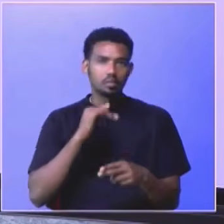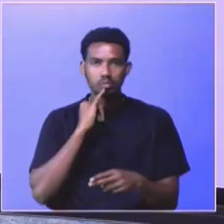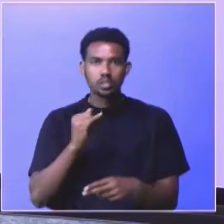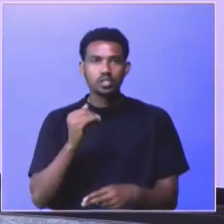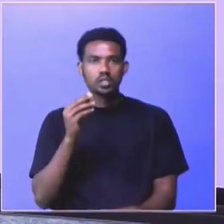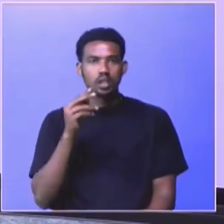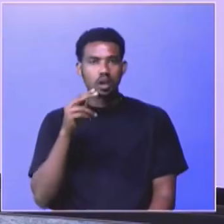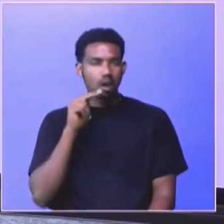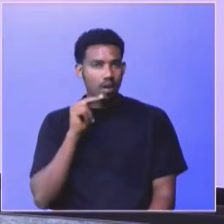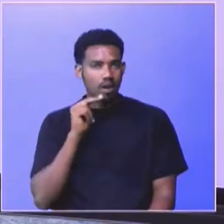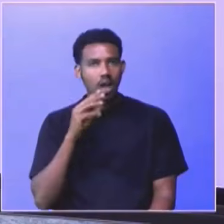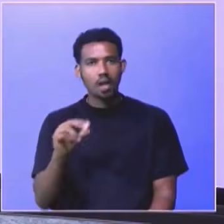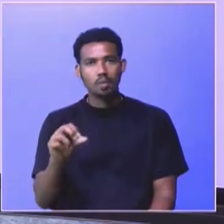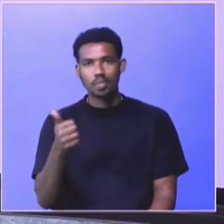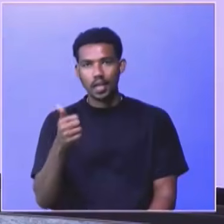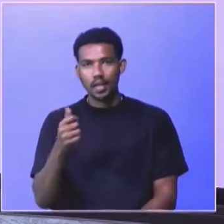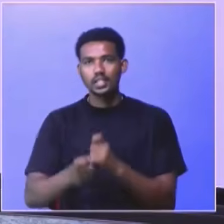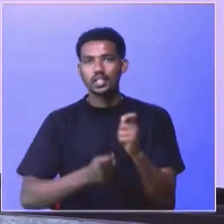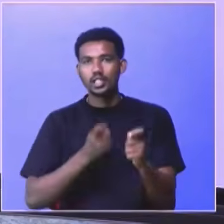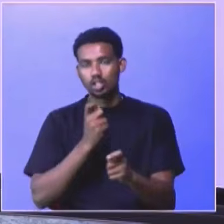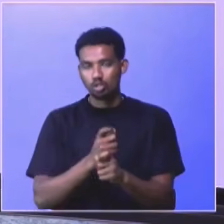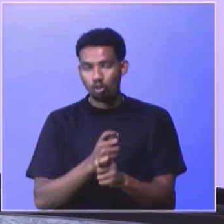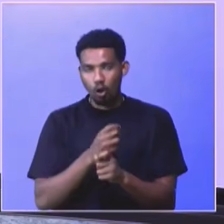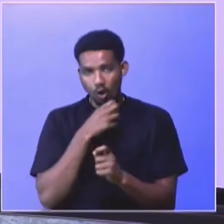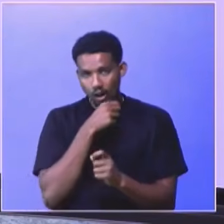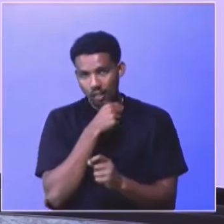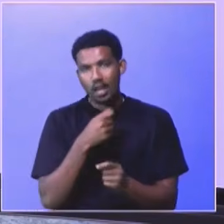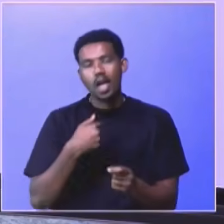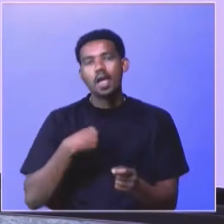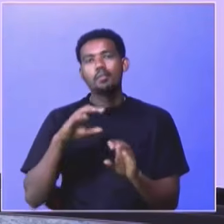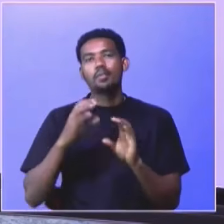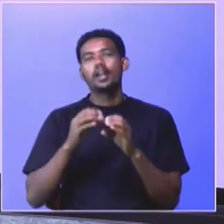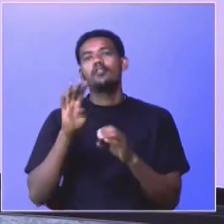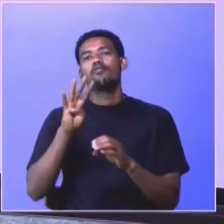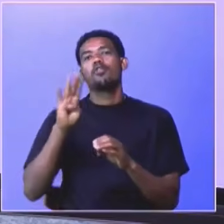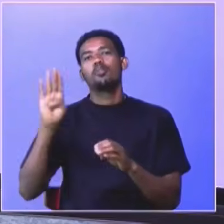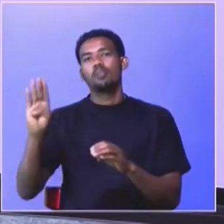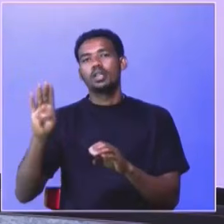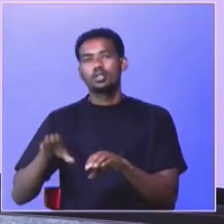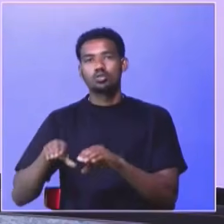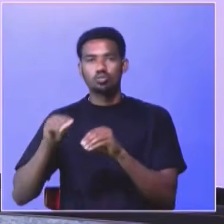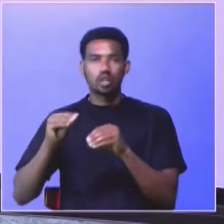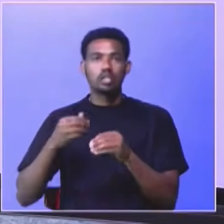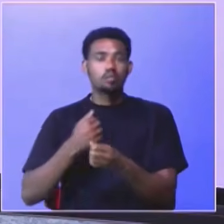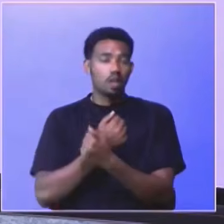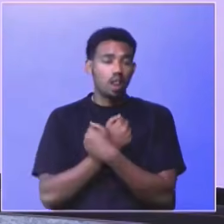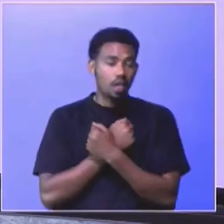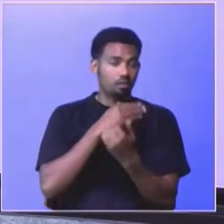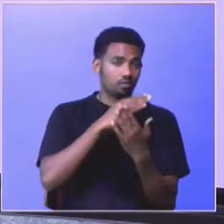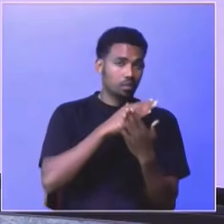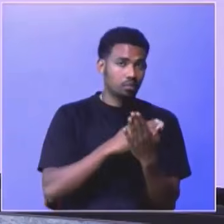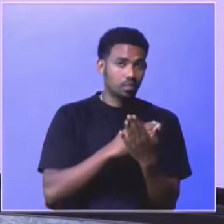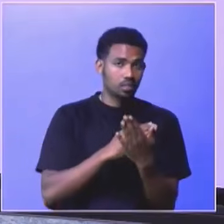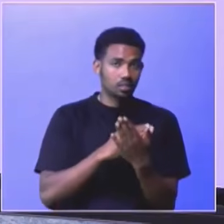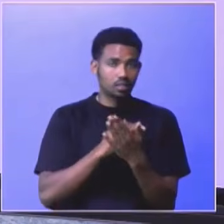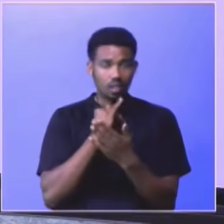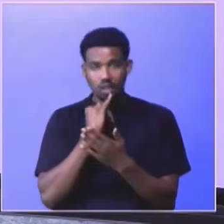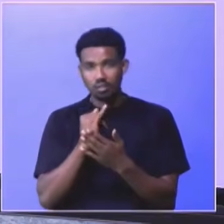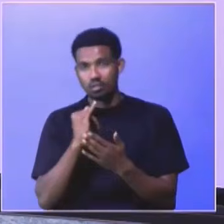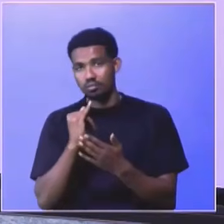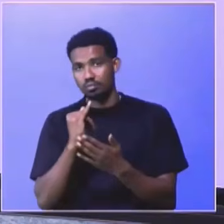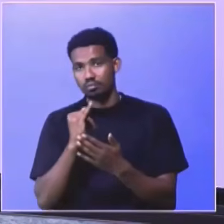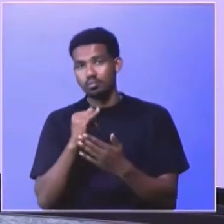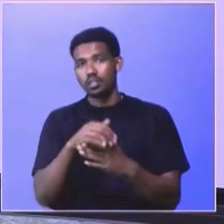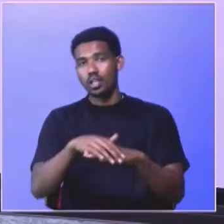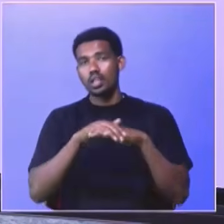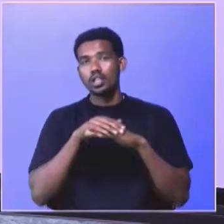am 10 years old. I am grade 4B student. My favorite subjects are English